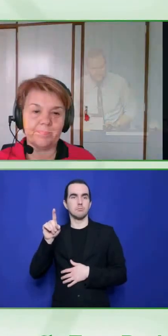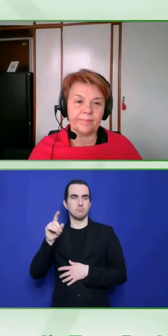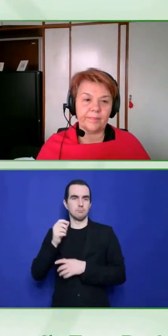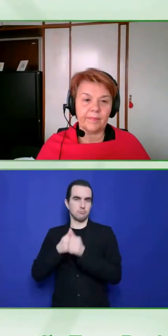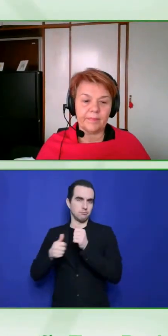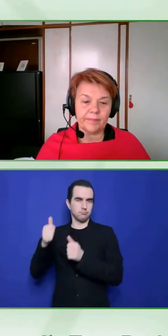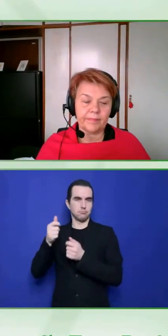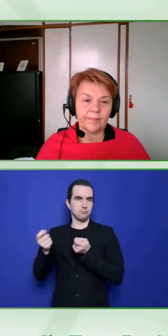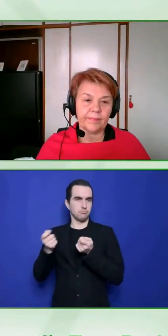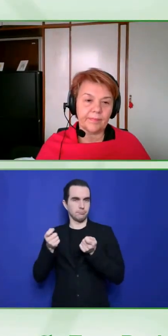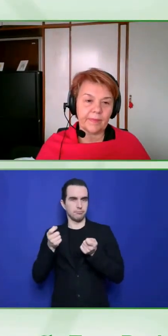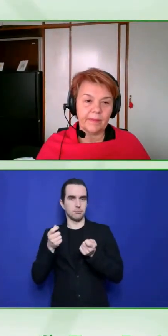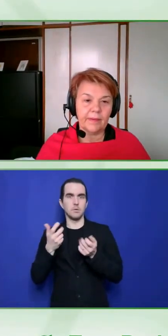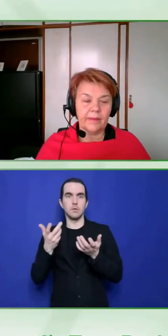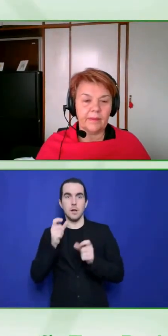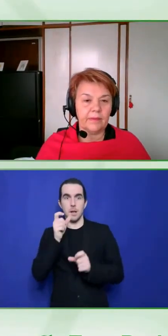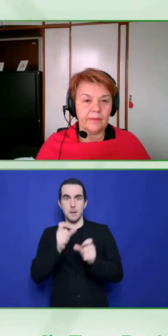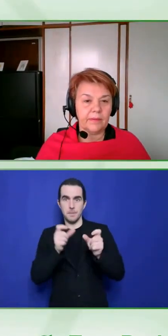yours.